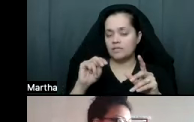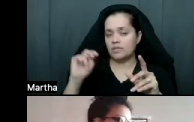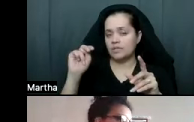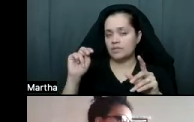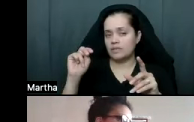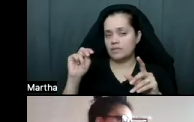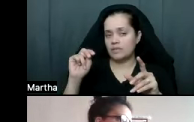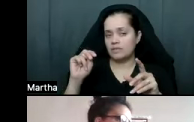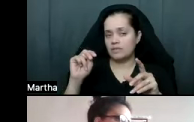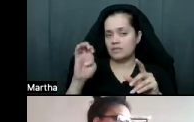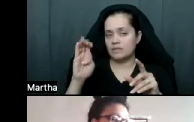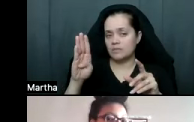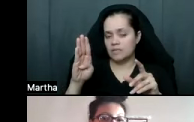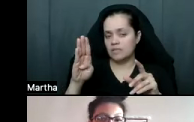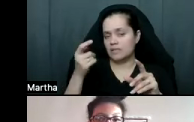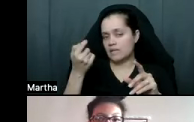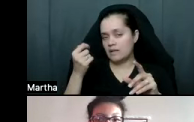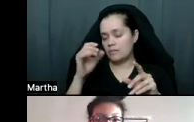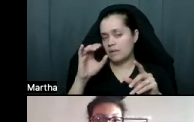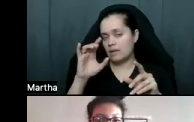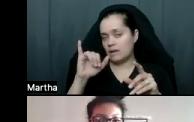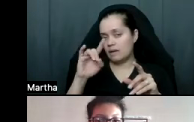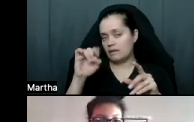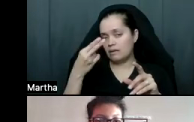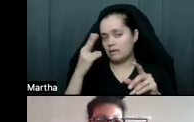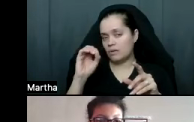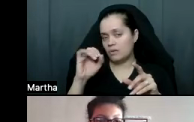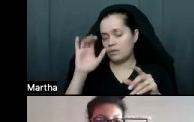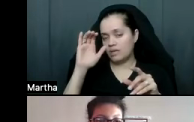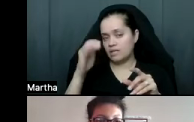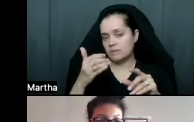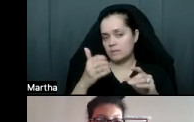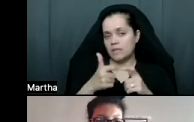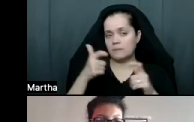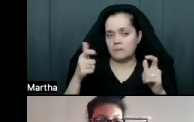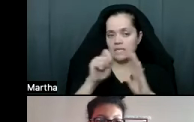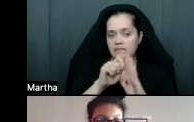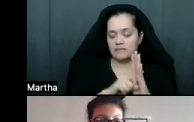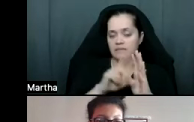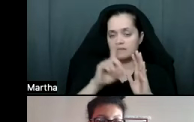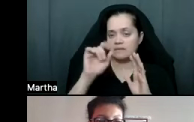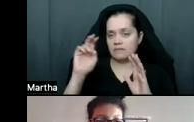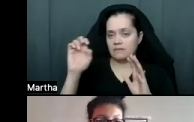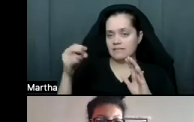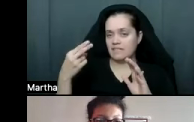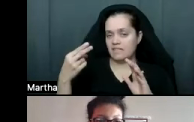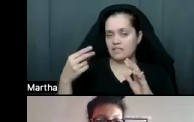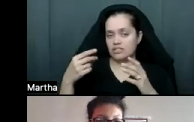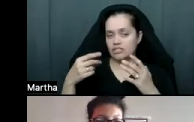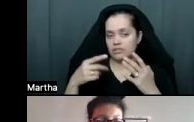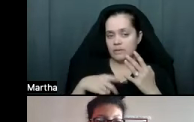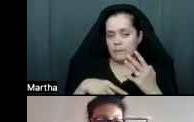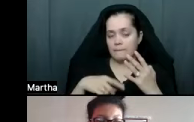of Idaho there. Those seem to be the big states for Danish ancestry.